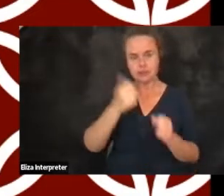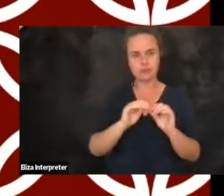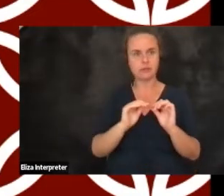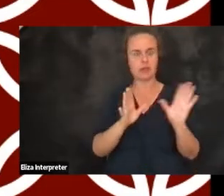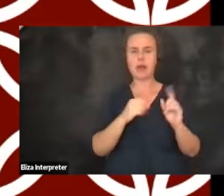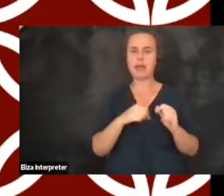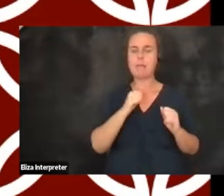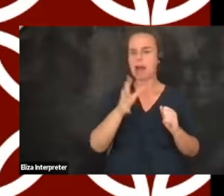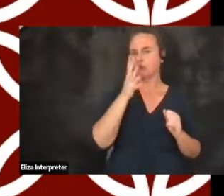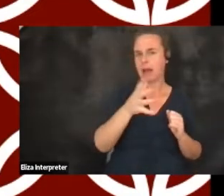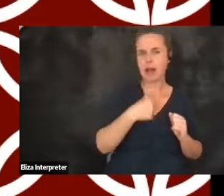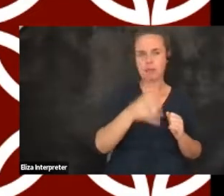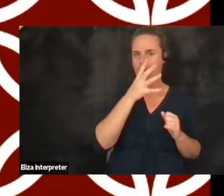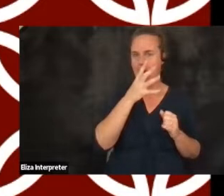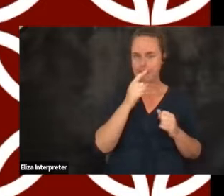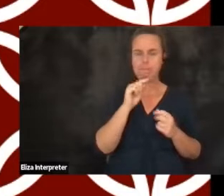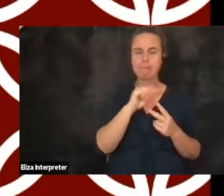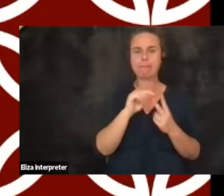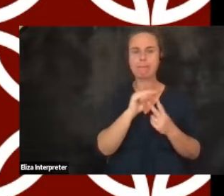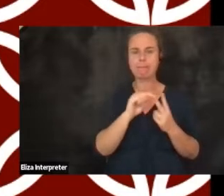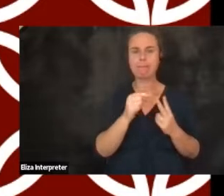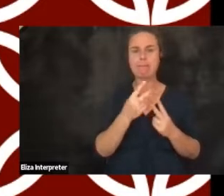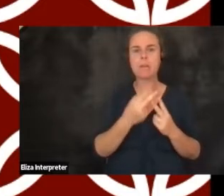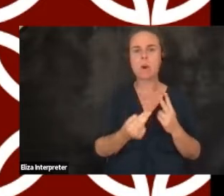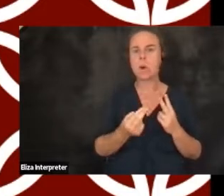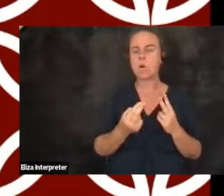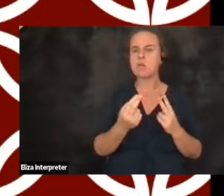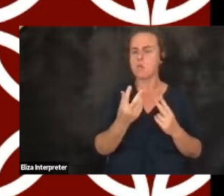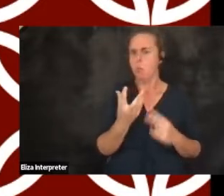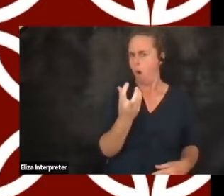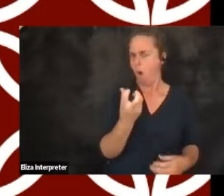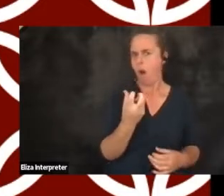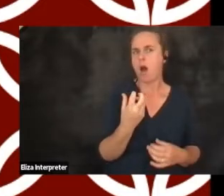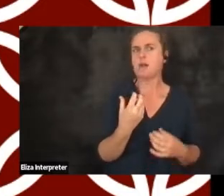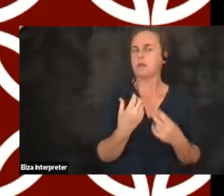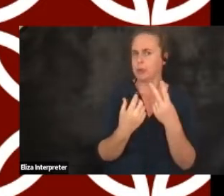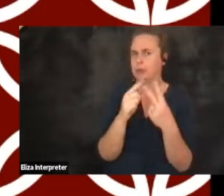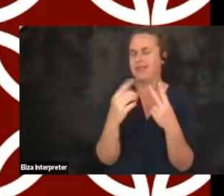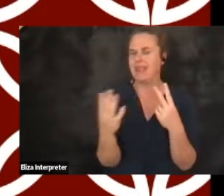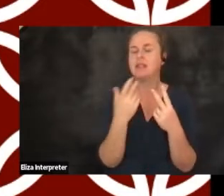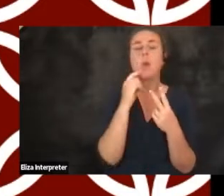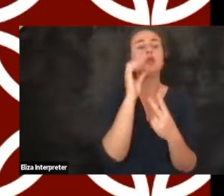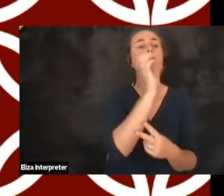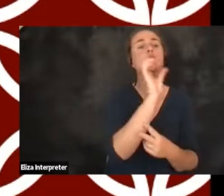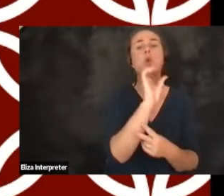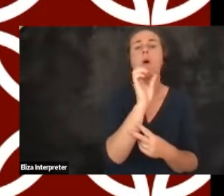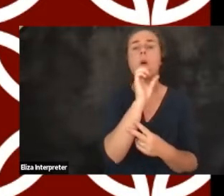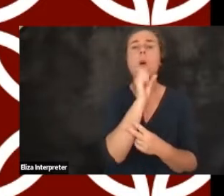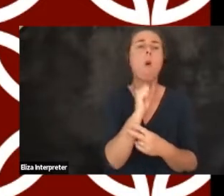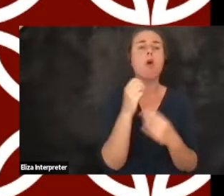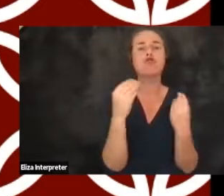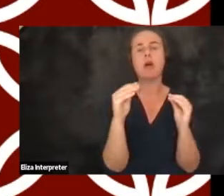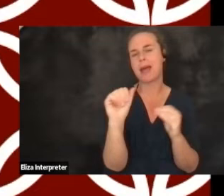and my mother would always want to do 2 things. They would want to go antiquing, and they would want to